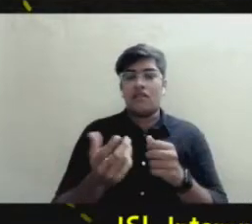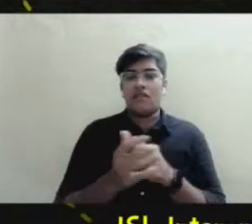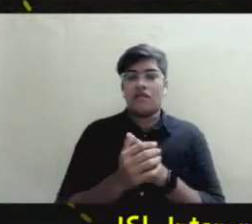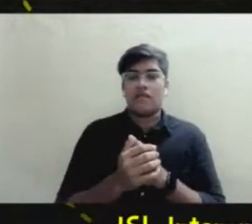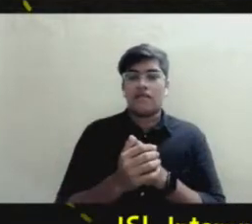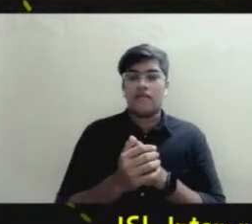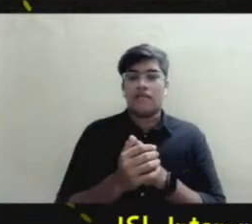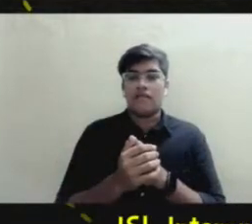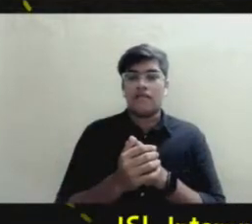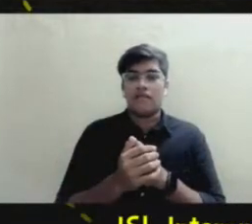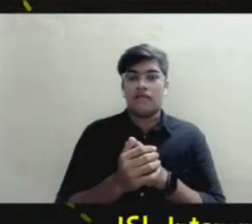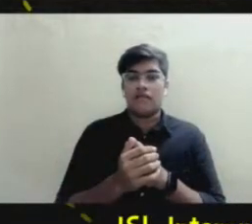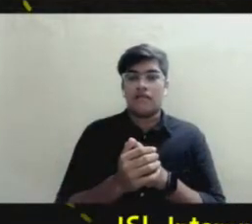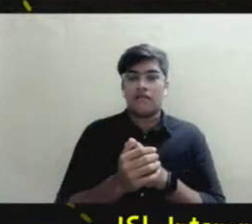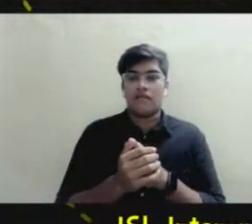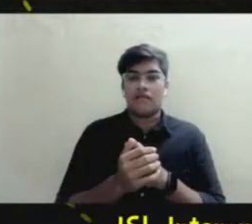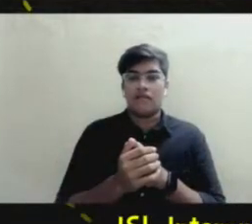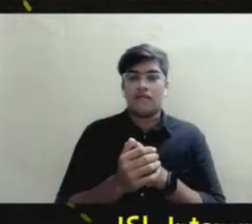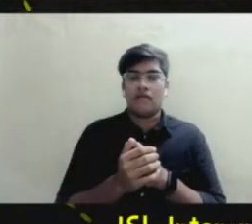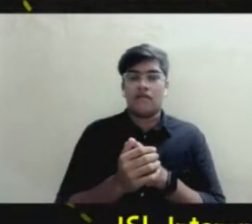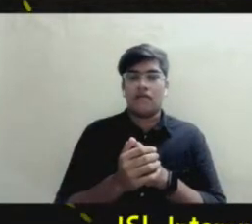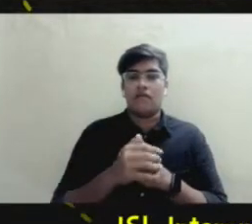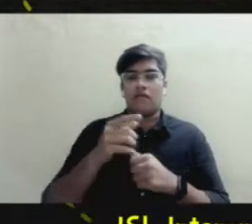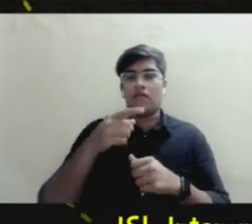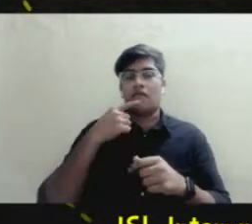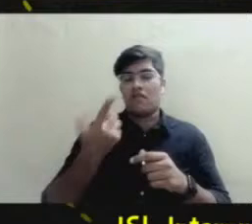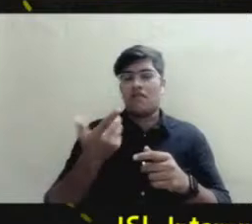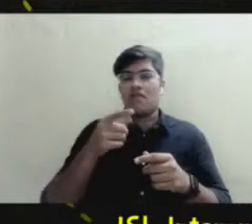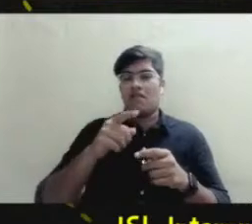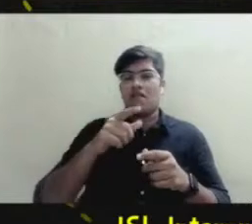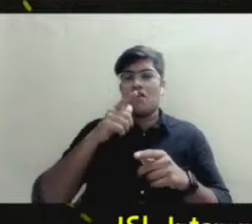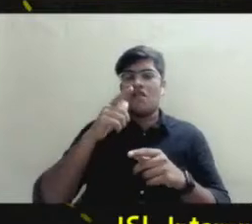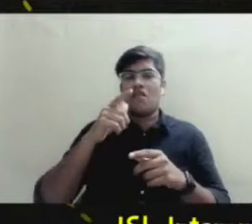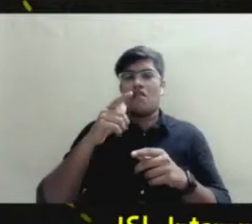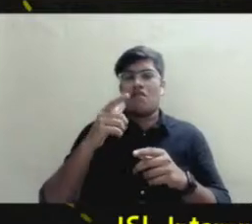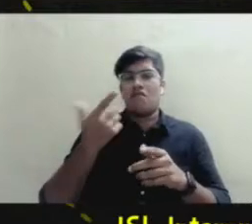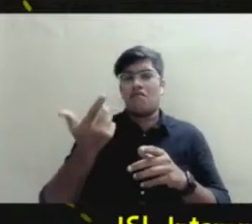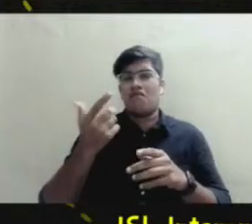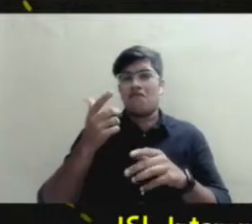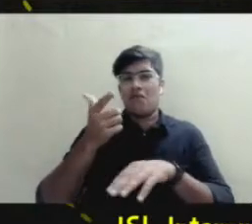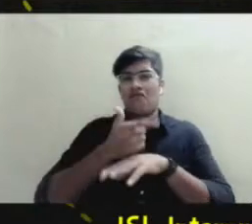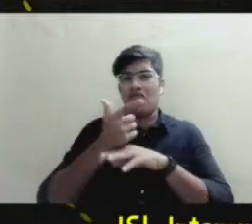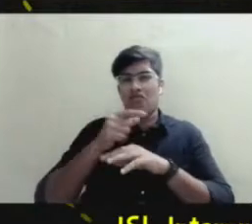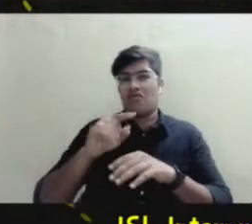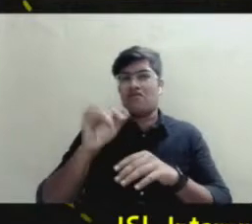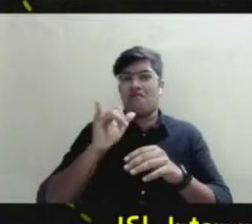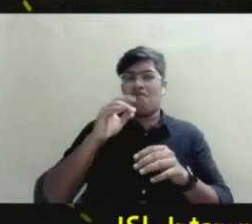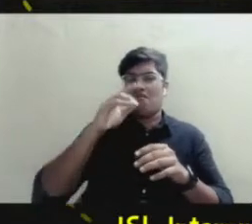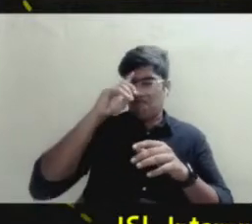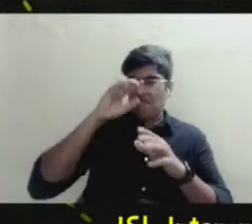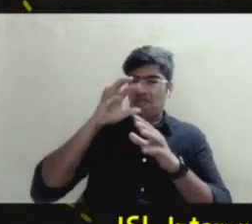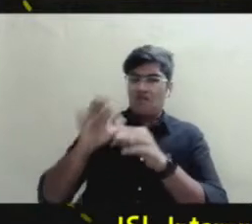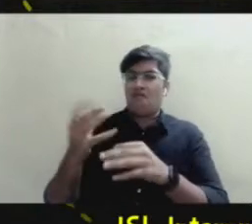I feel it was too slick in a particular way, and I'm also mortified